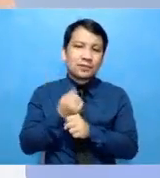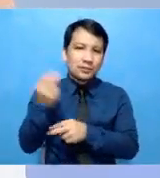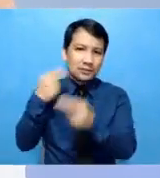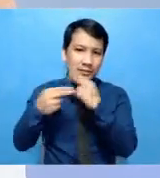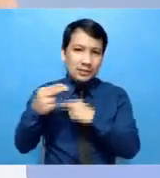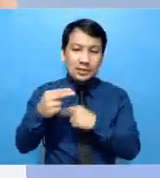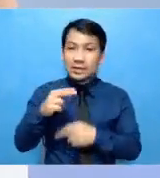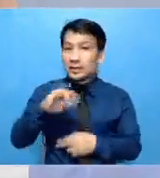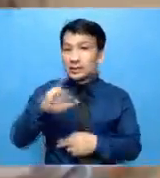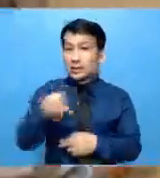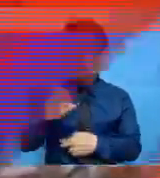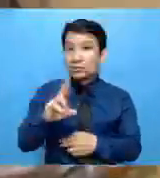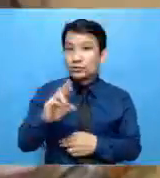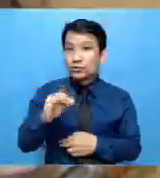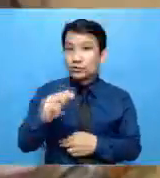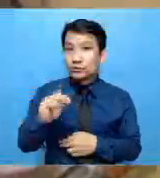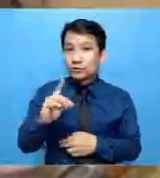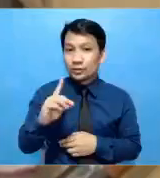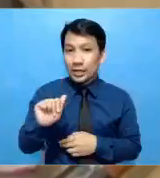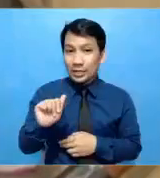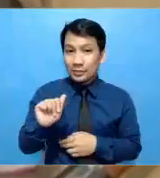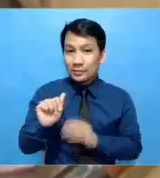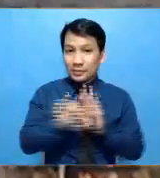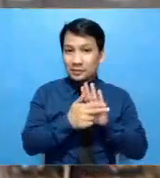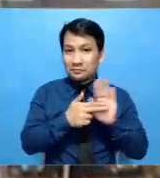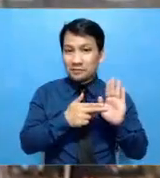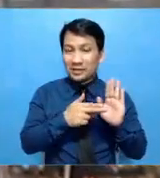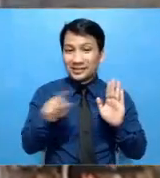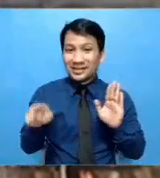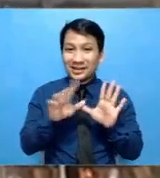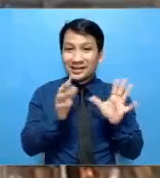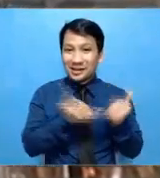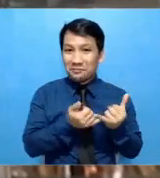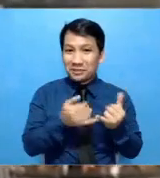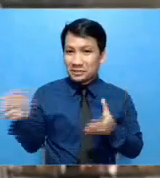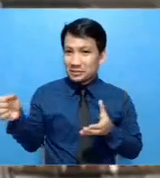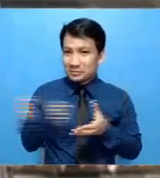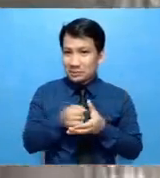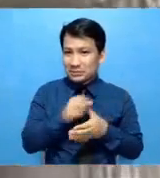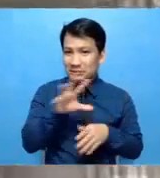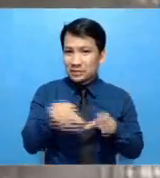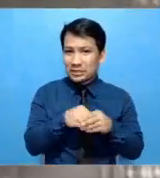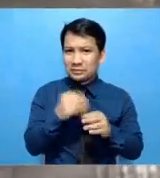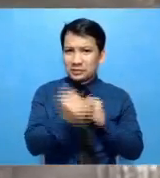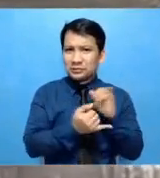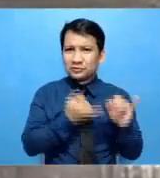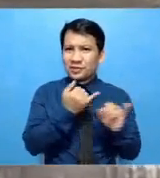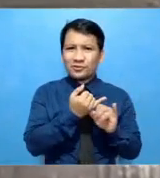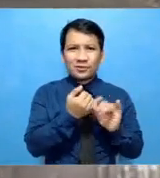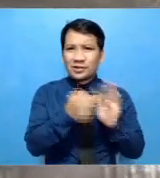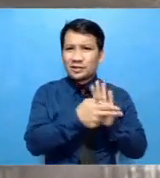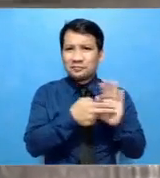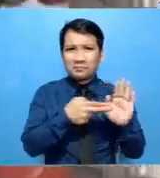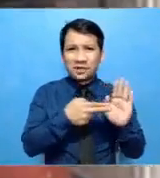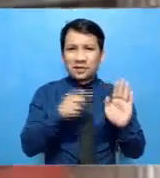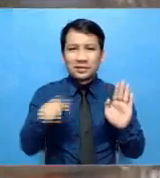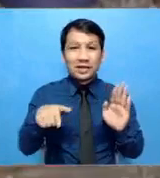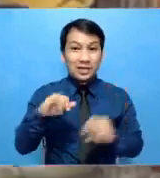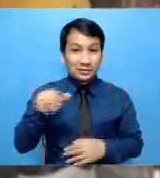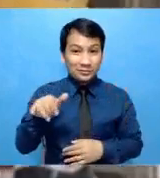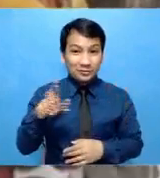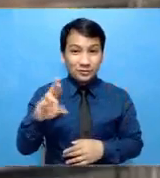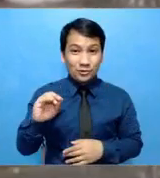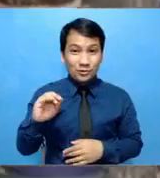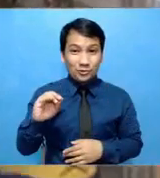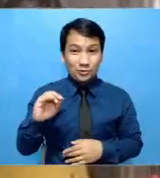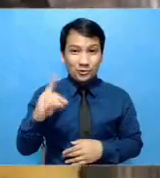Jordan brand. Dream come true raw para kay The Phenom na mapabilang sa international brand. Pero hindi raw nawawala ang pressure,